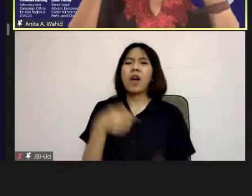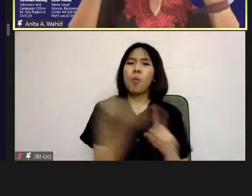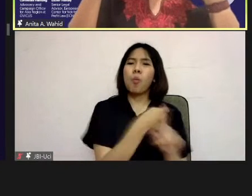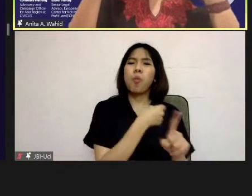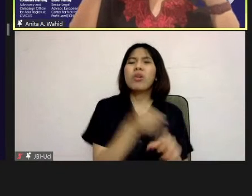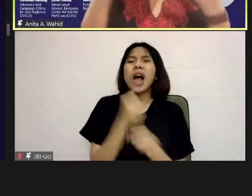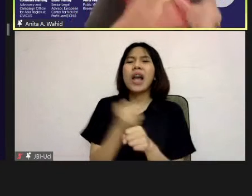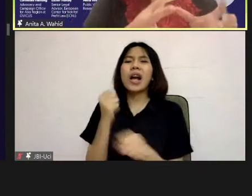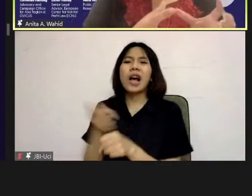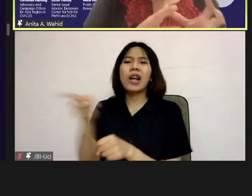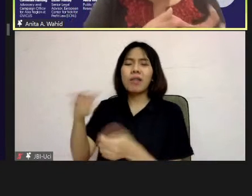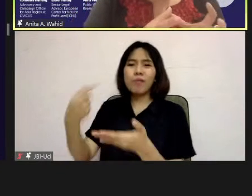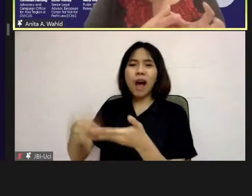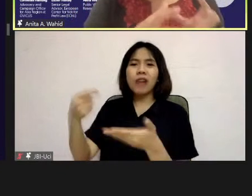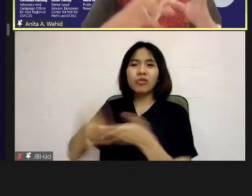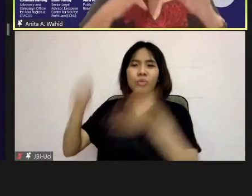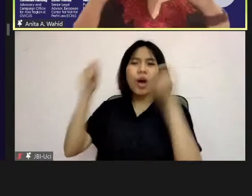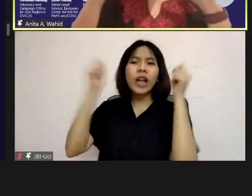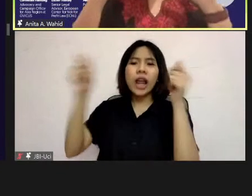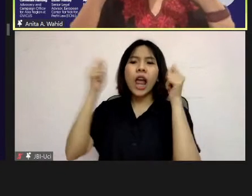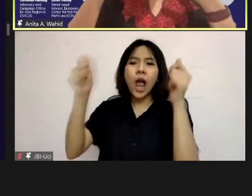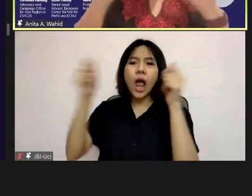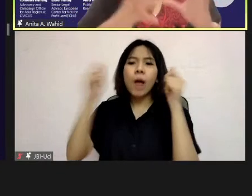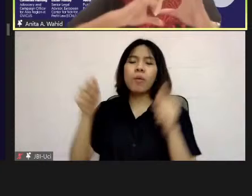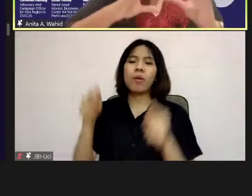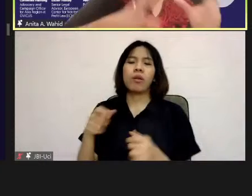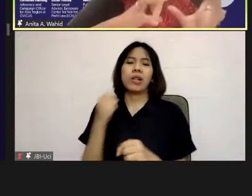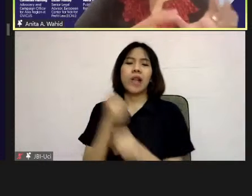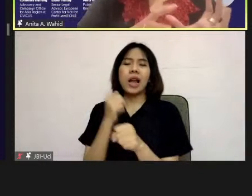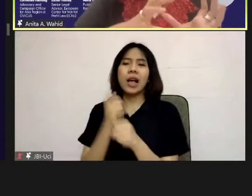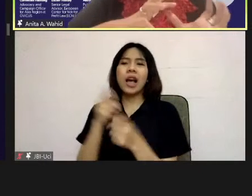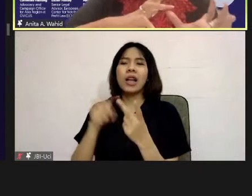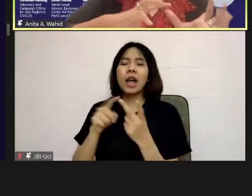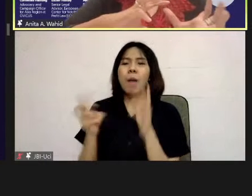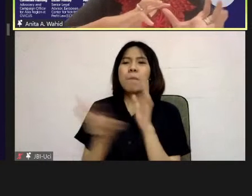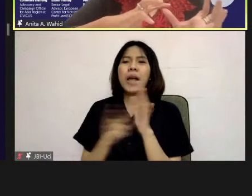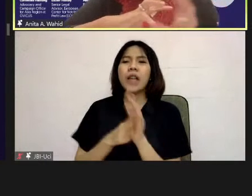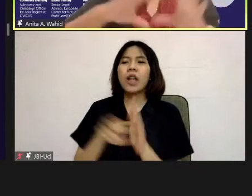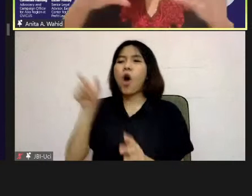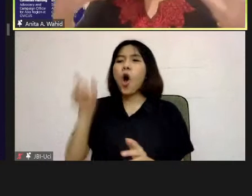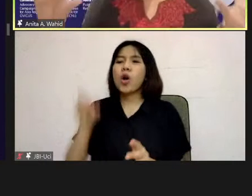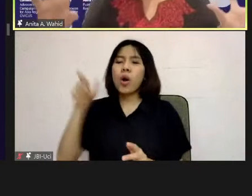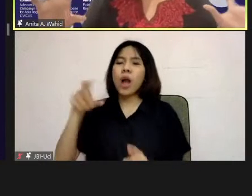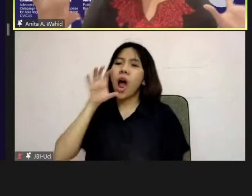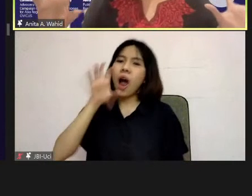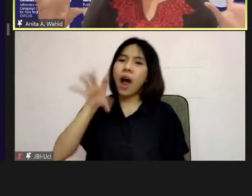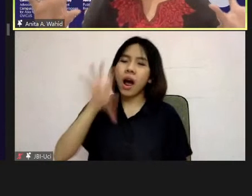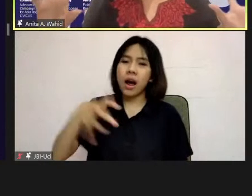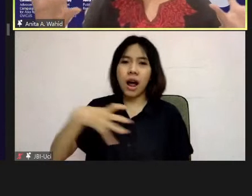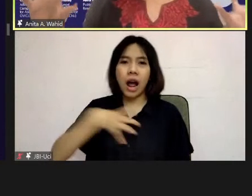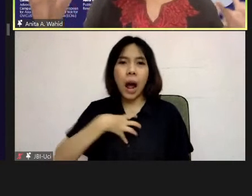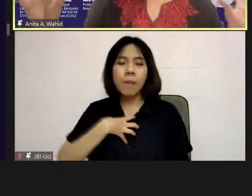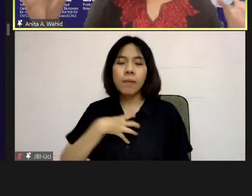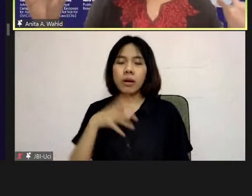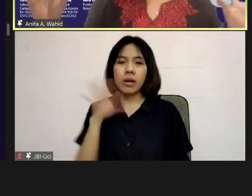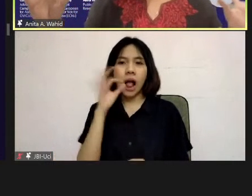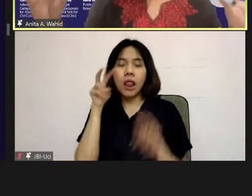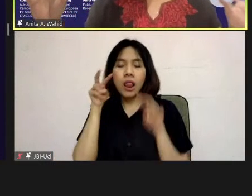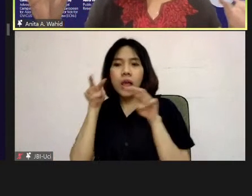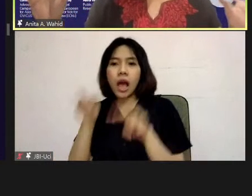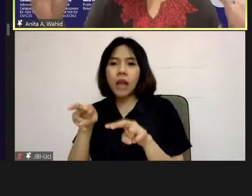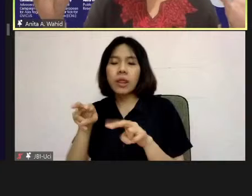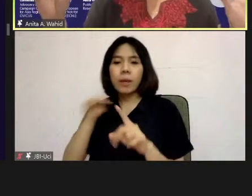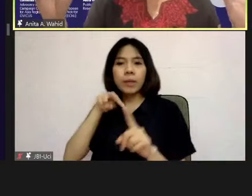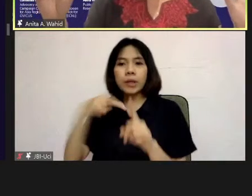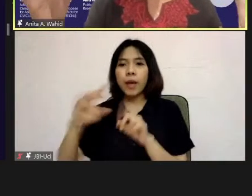student went wrong, the college student went wrong, and then the people that's shouting about human rights is the one that have the mistakes